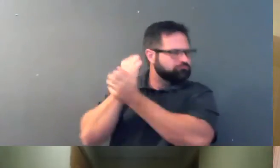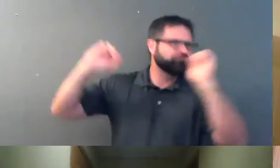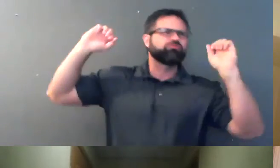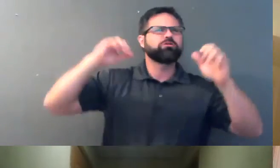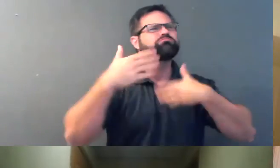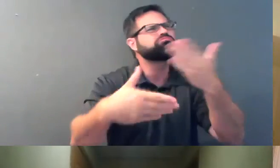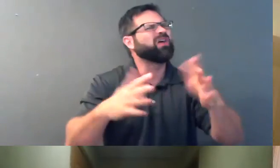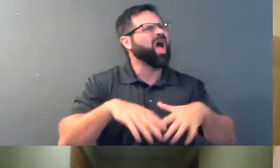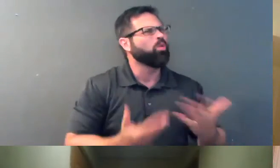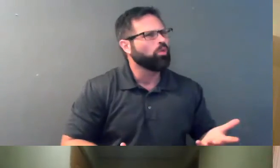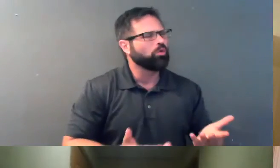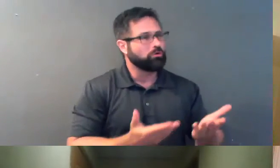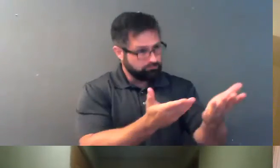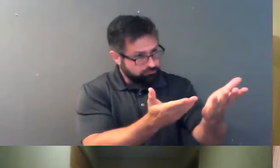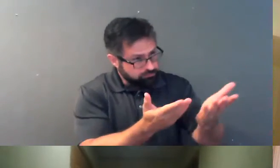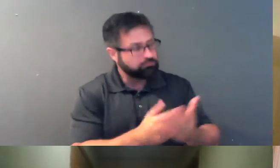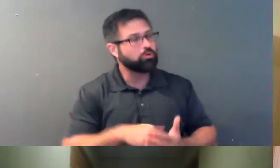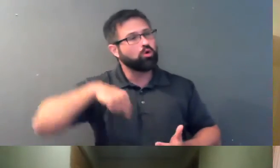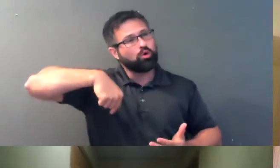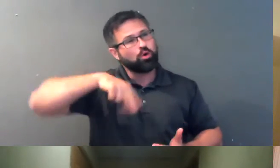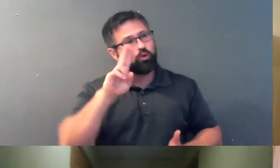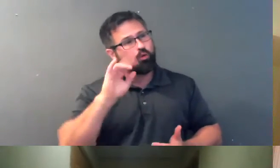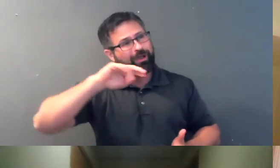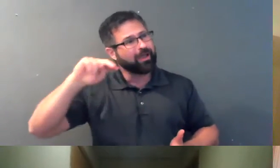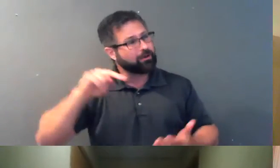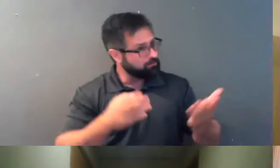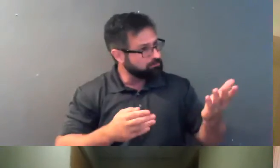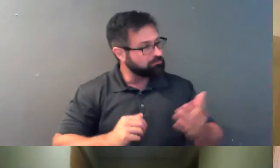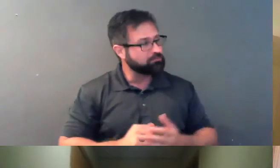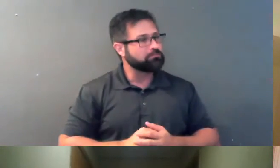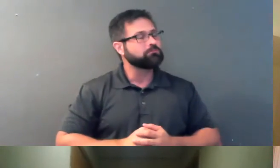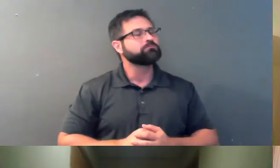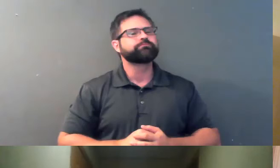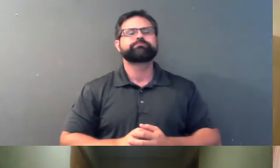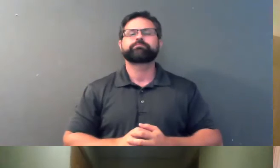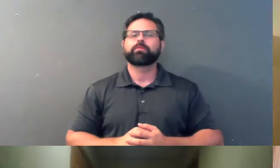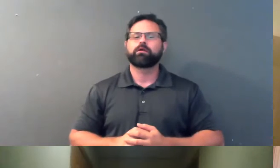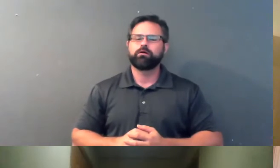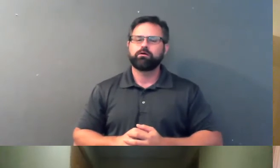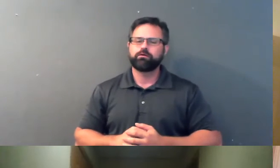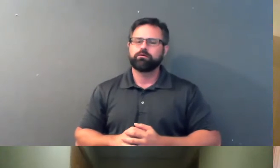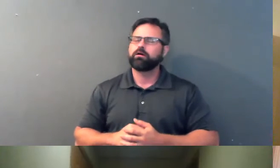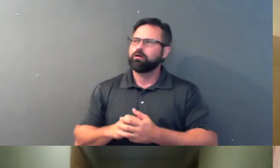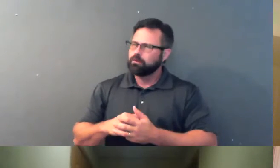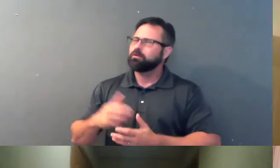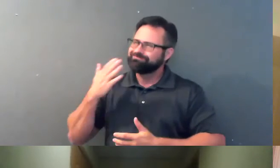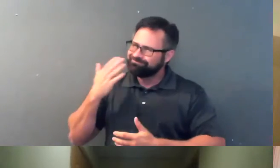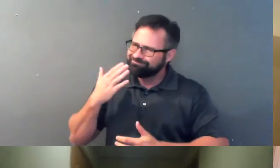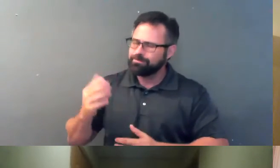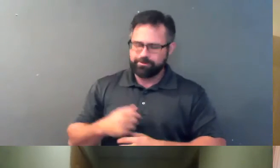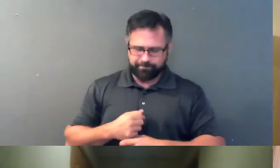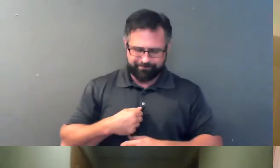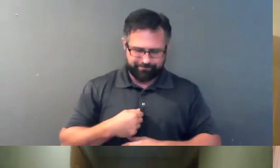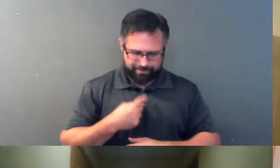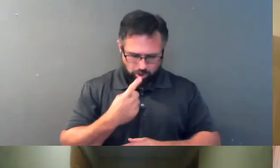most of those questions and comments were directed to you. Thank you, Ruth. I'll be very brief. Let me begin with